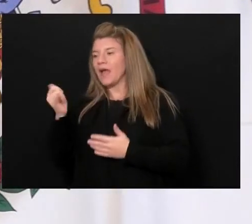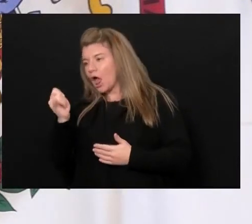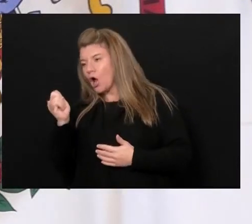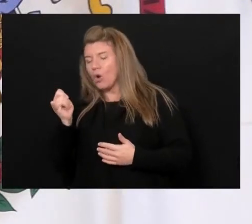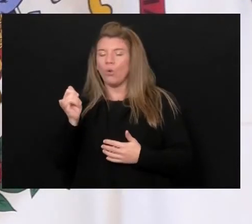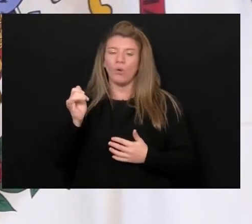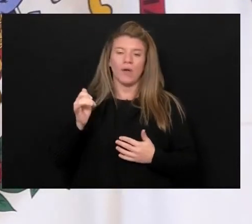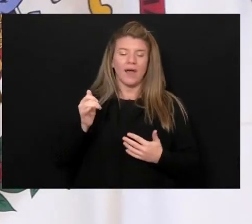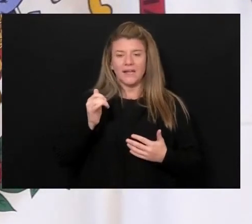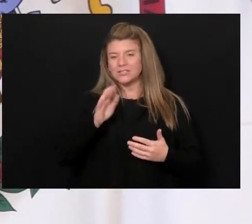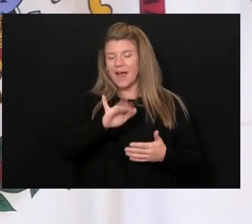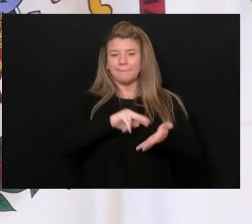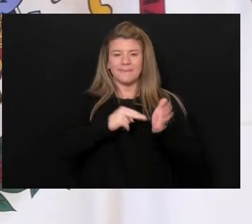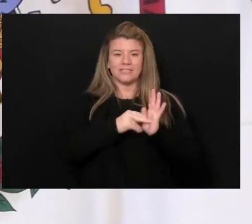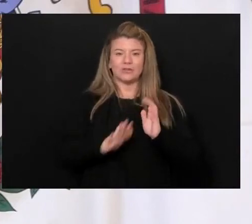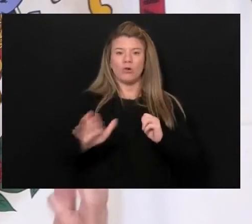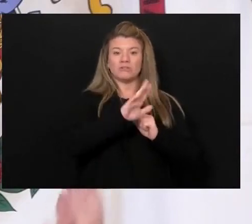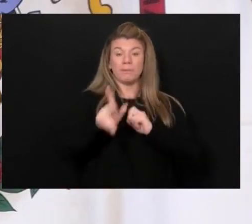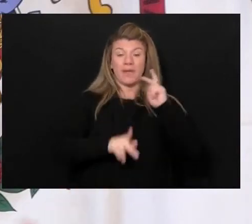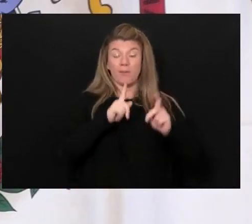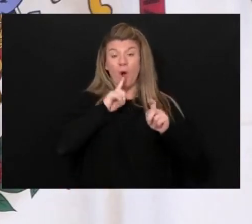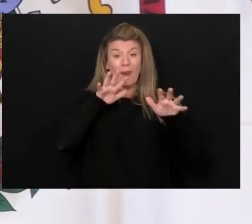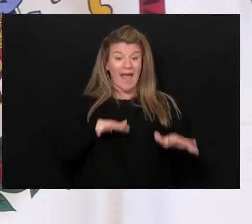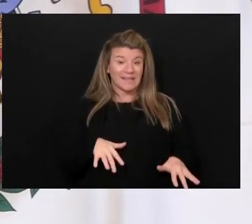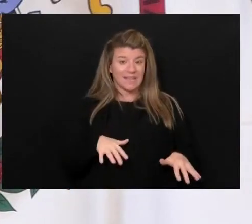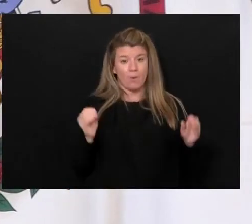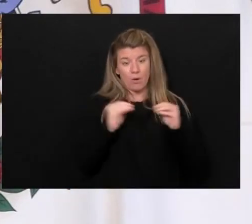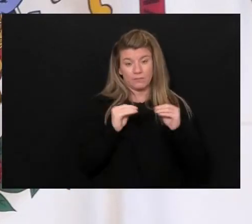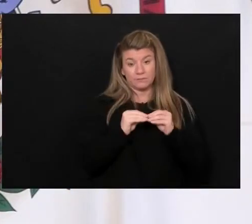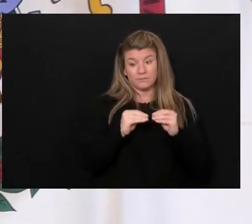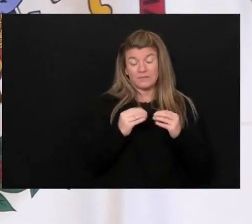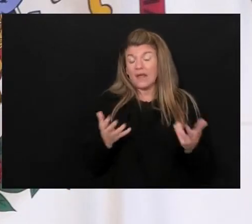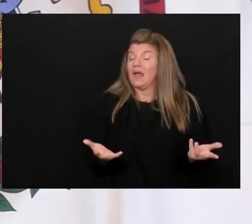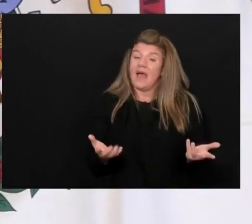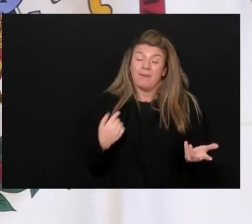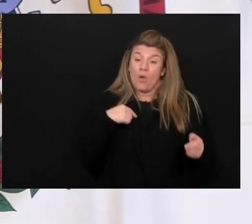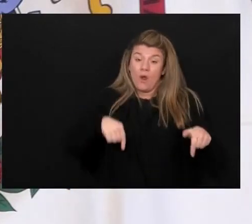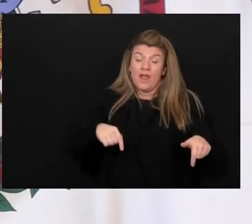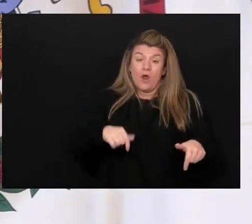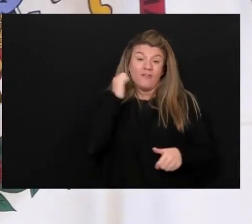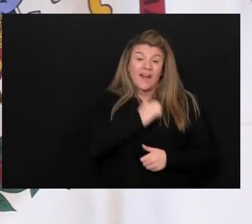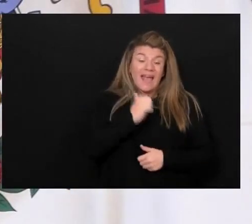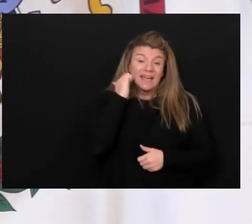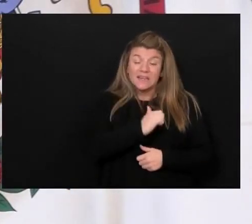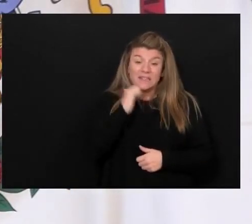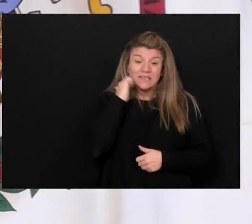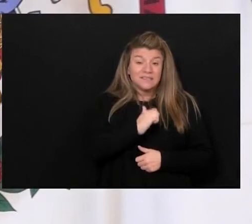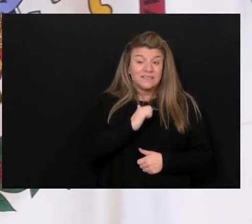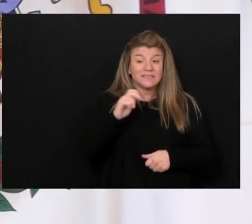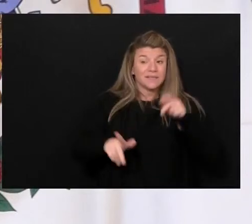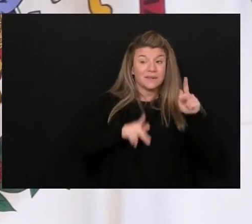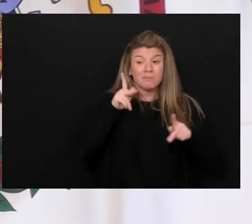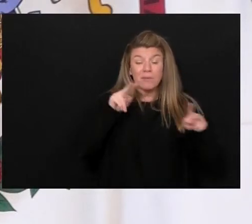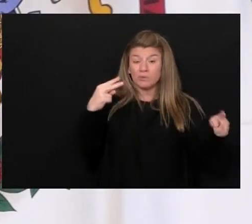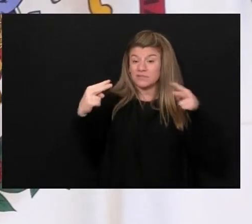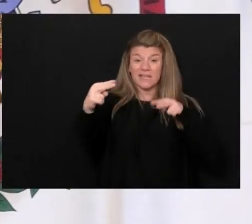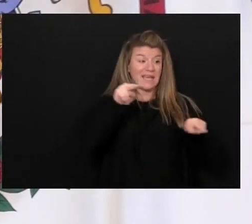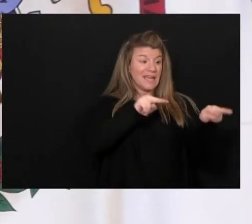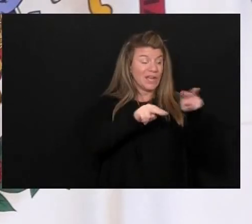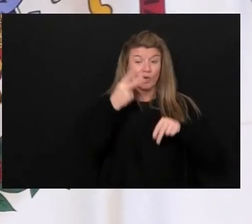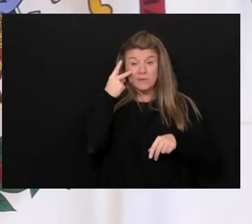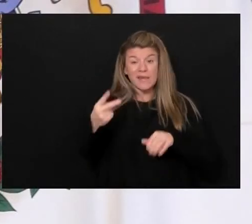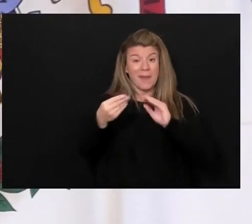yellow and everything else like that? I mean, Phil, we're here every day. People see people dying all